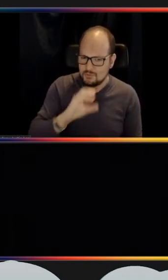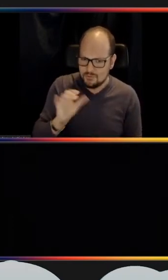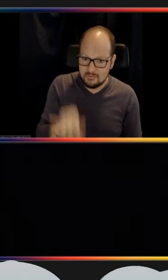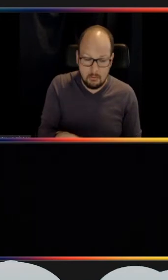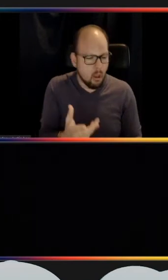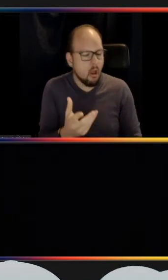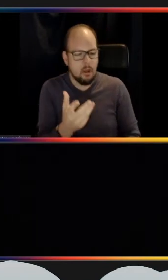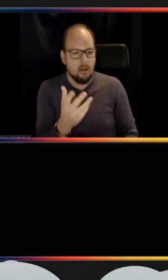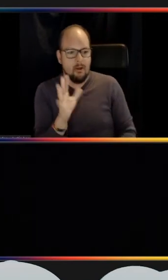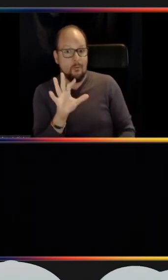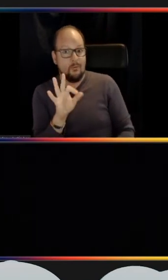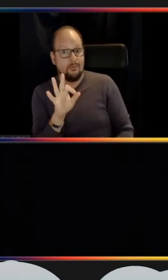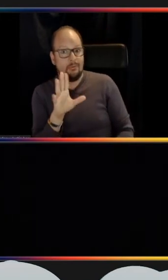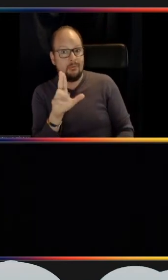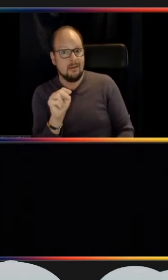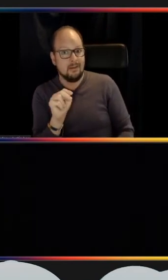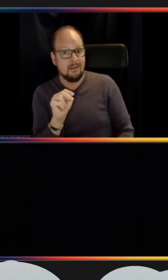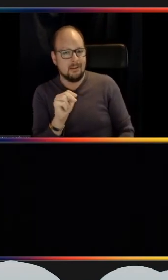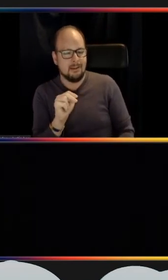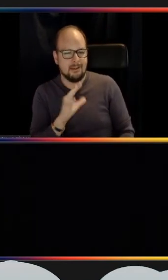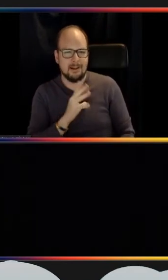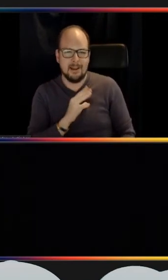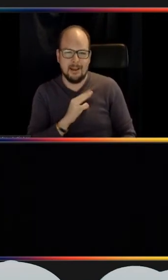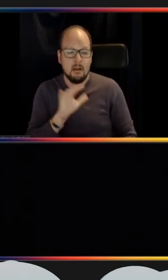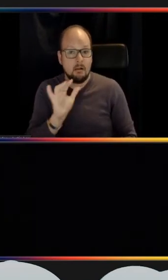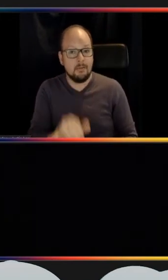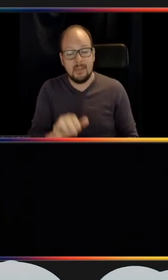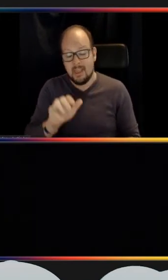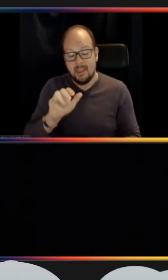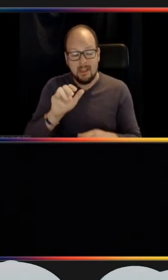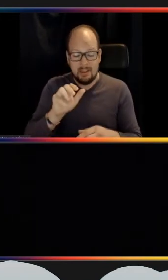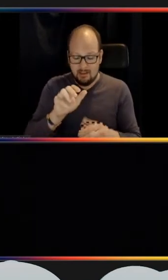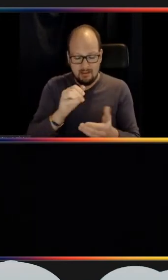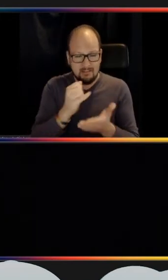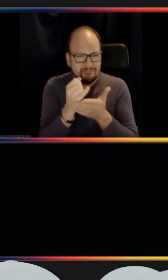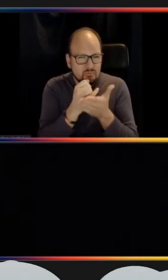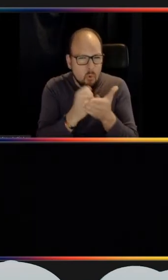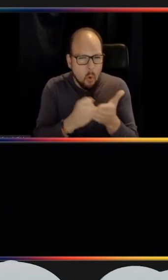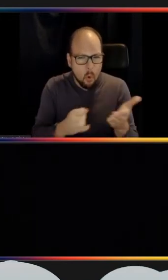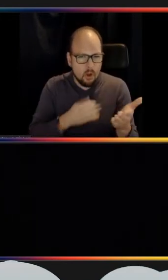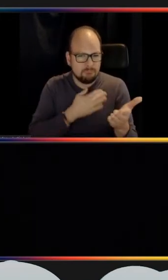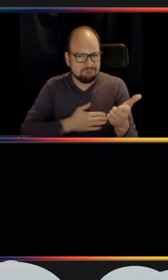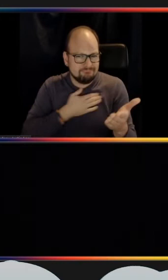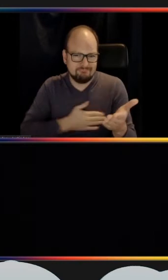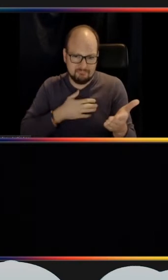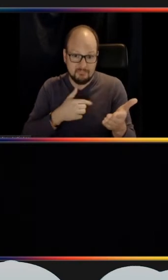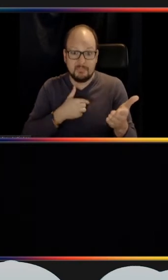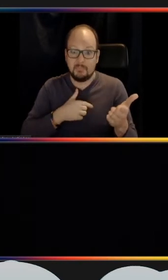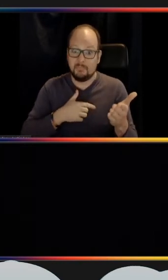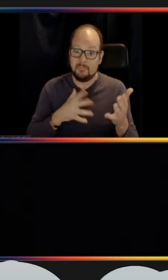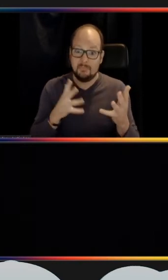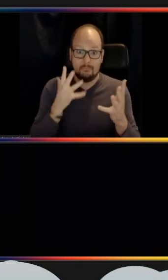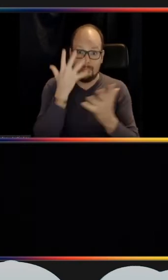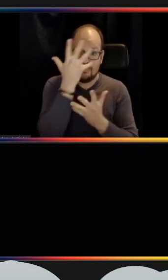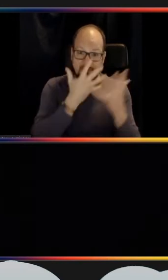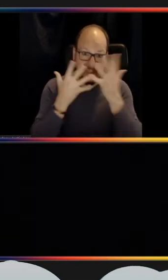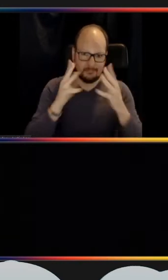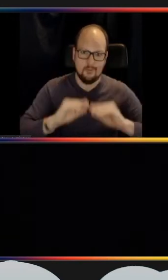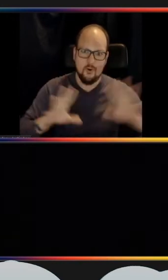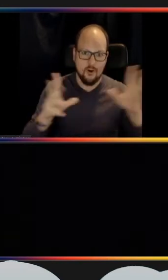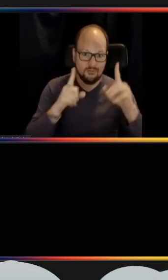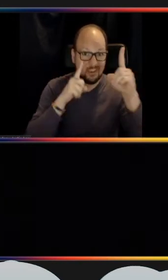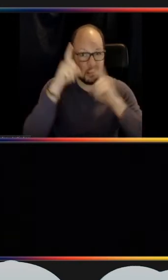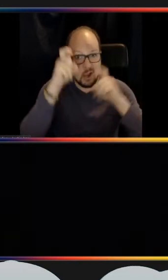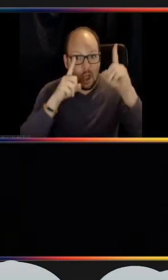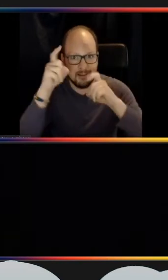fun. I actually really, really love animation. As you can tell, I'm very animated,